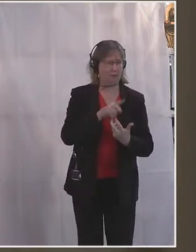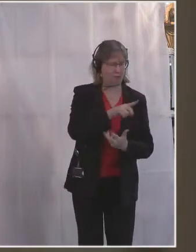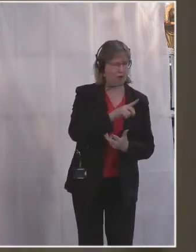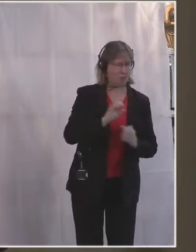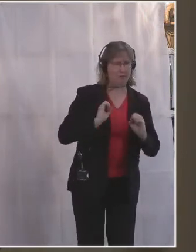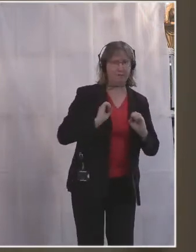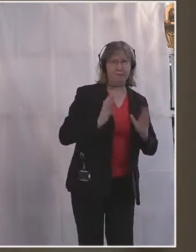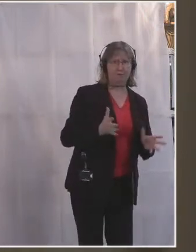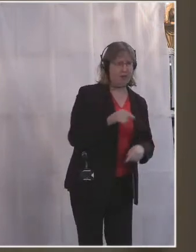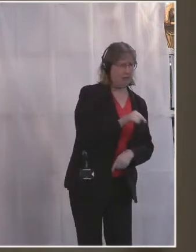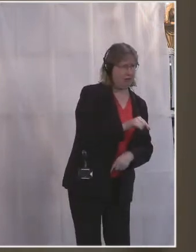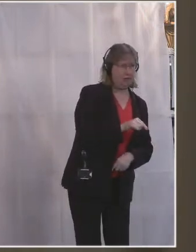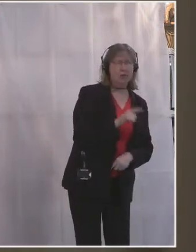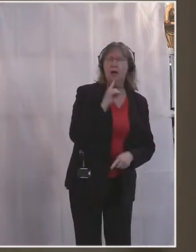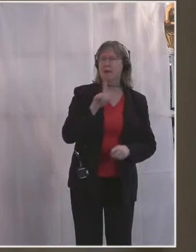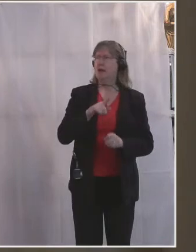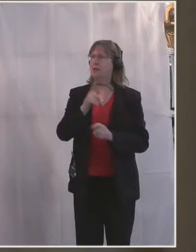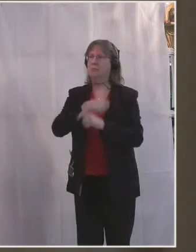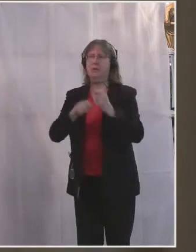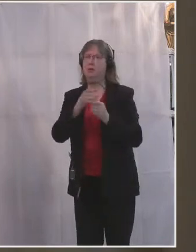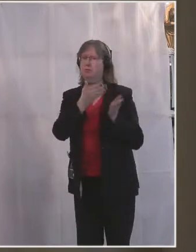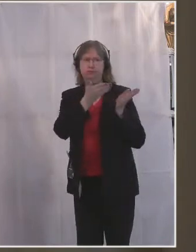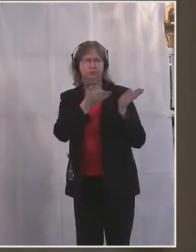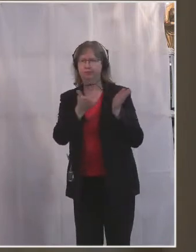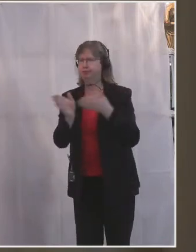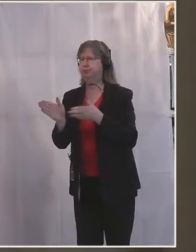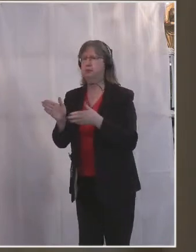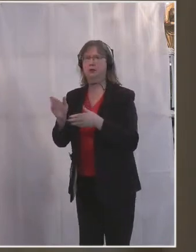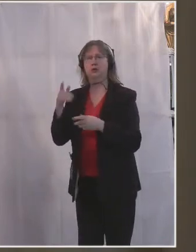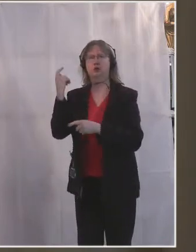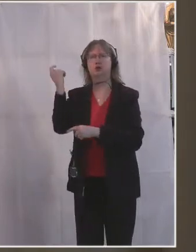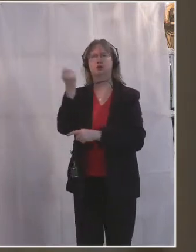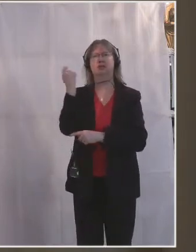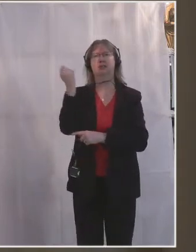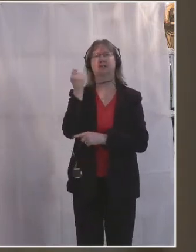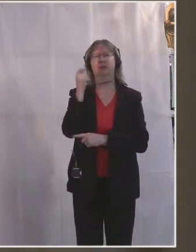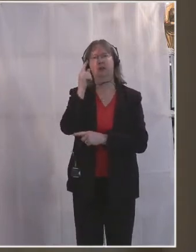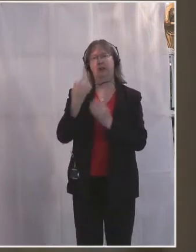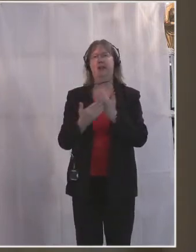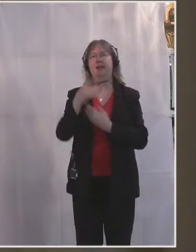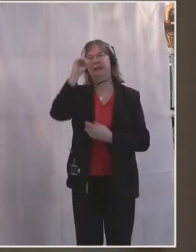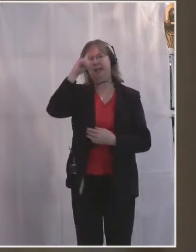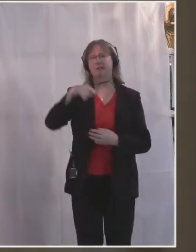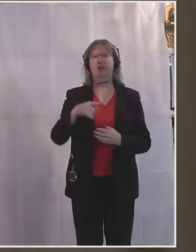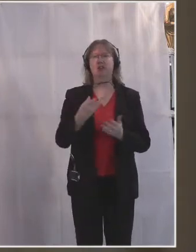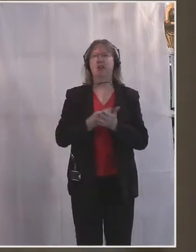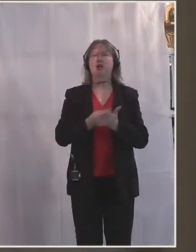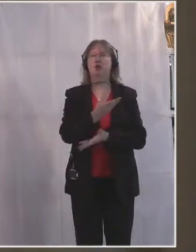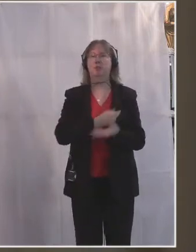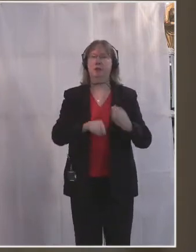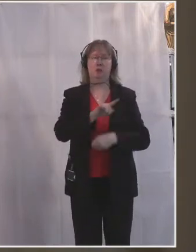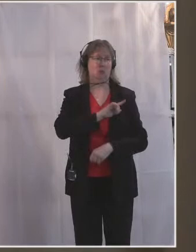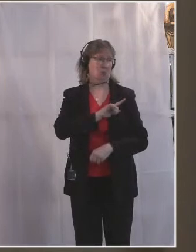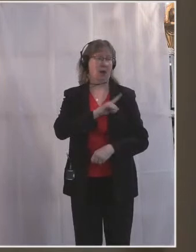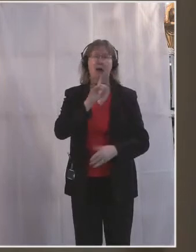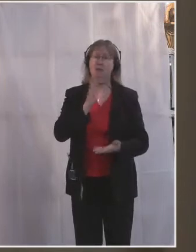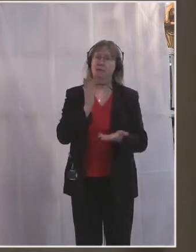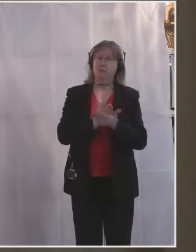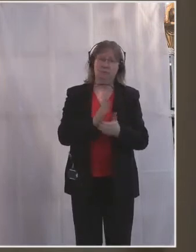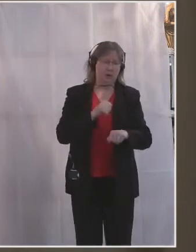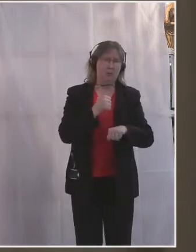liberation and a successful innovation-based economy. Because an innovation-based economy